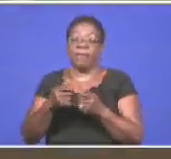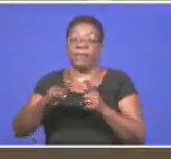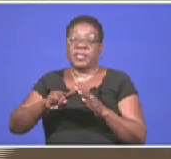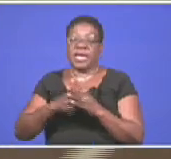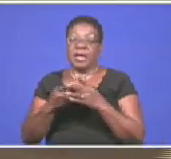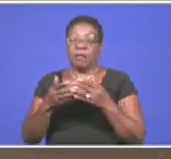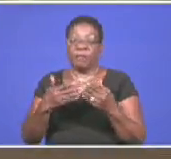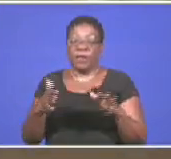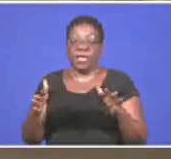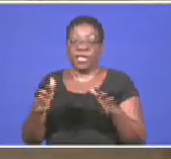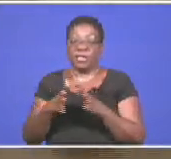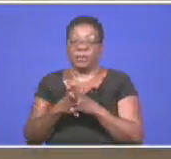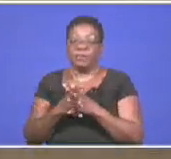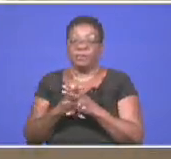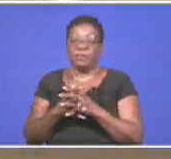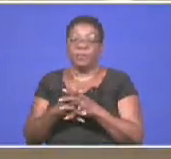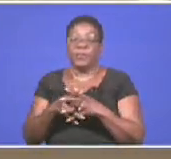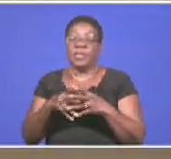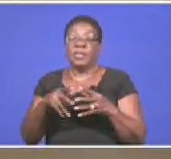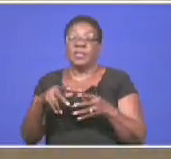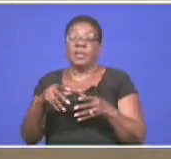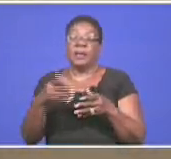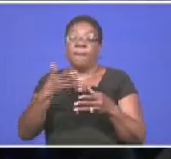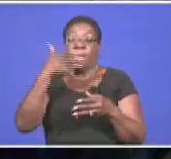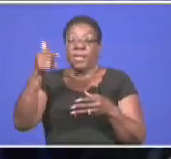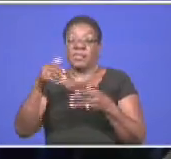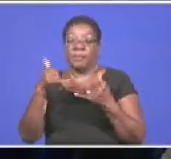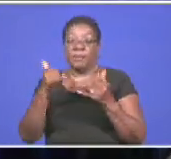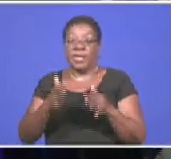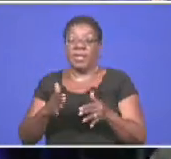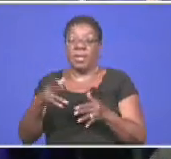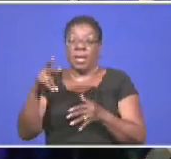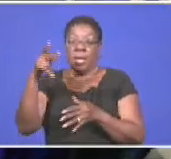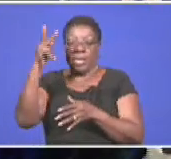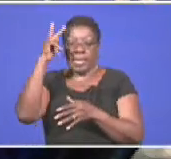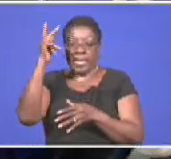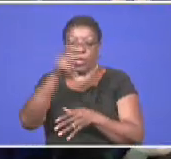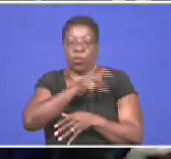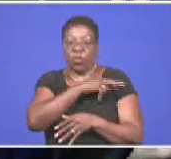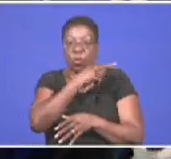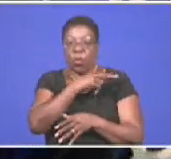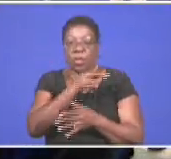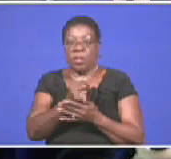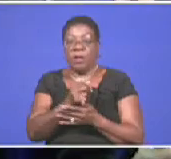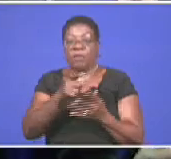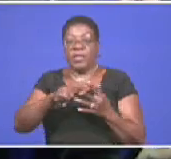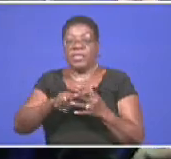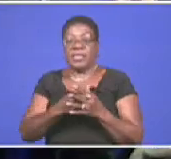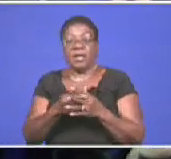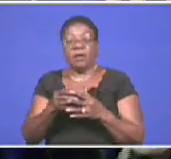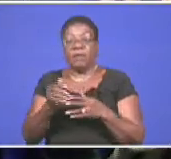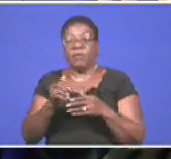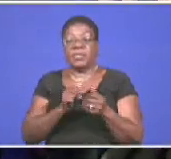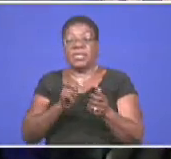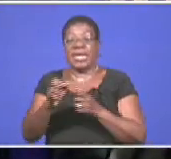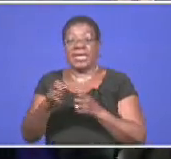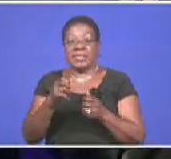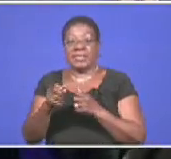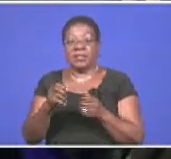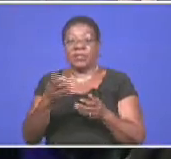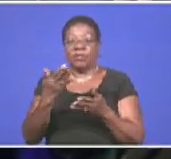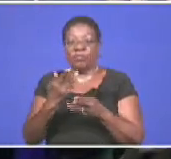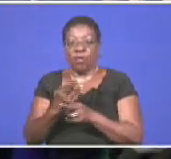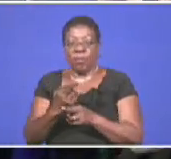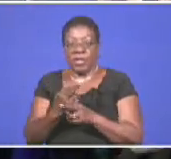by MVP Keno Roll. It feels good to me because when I start off, he wasn't executing properly. I wasn't